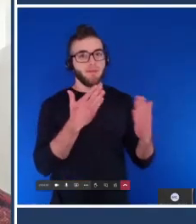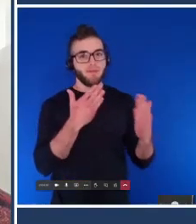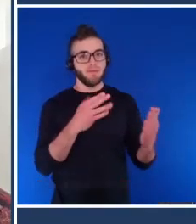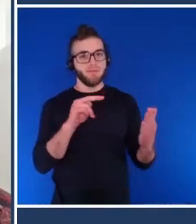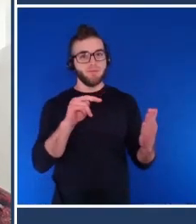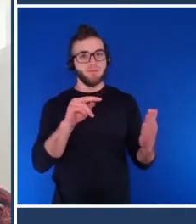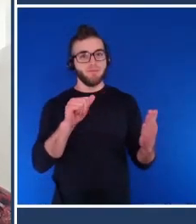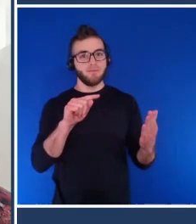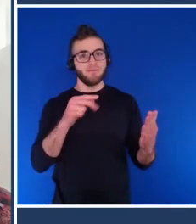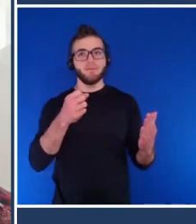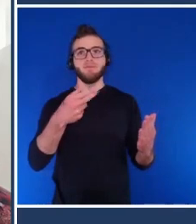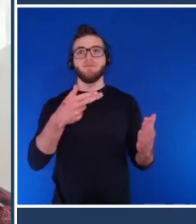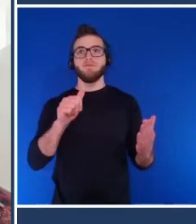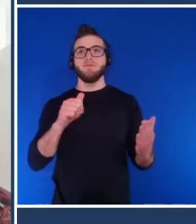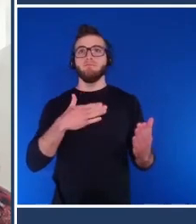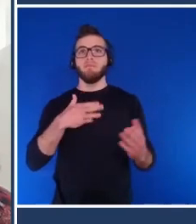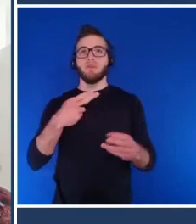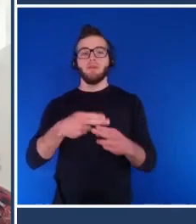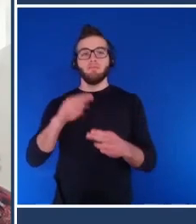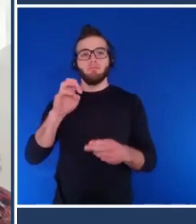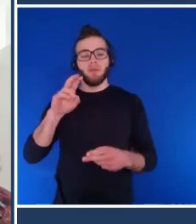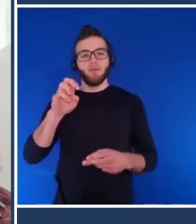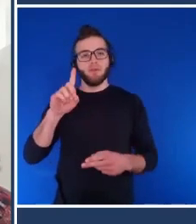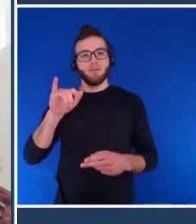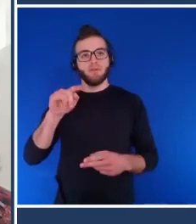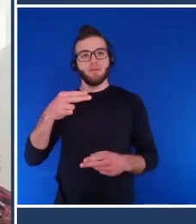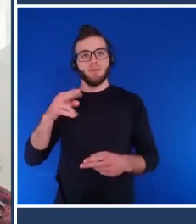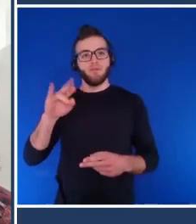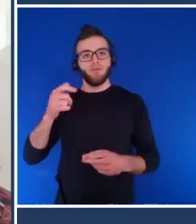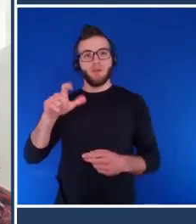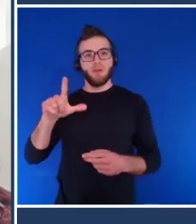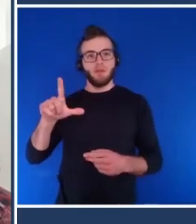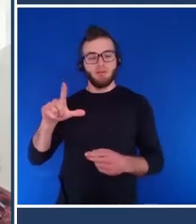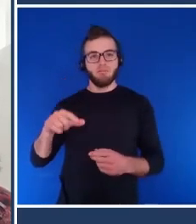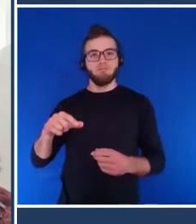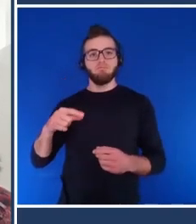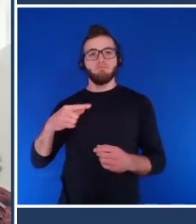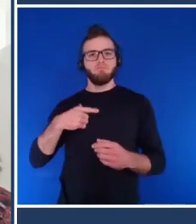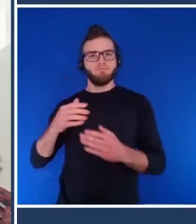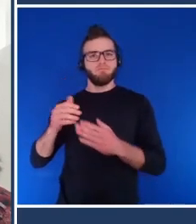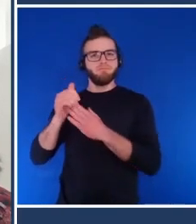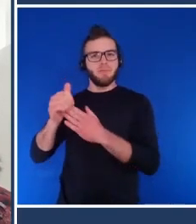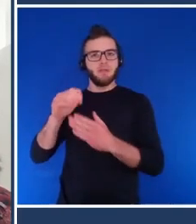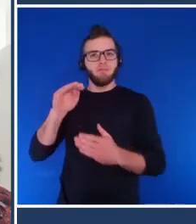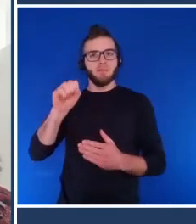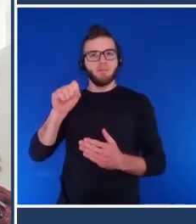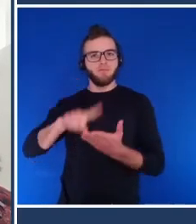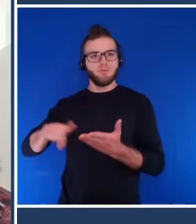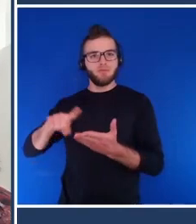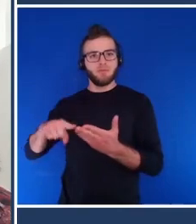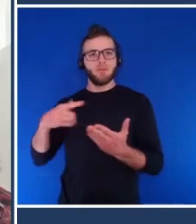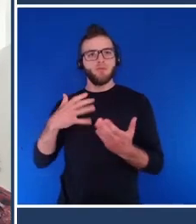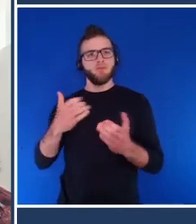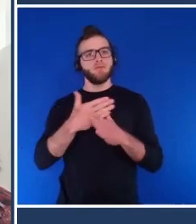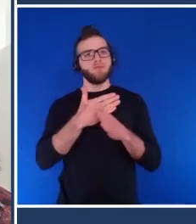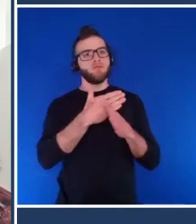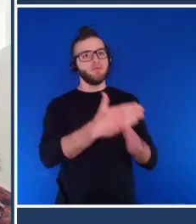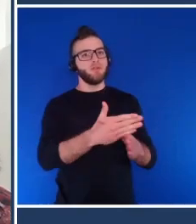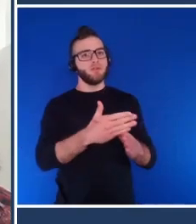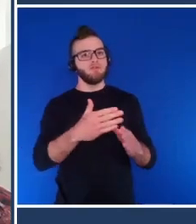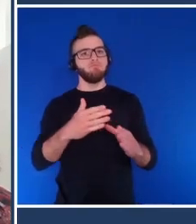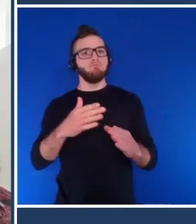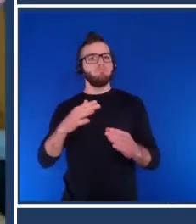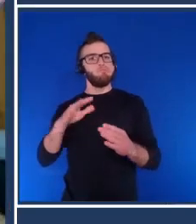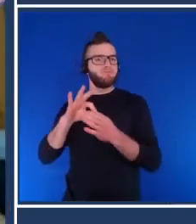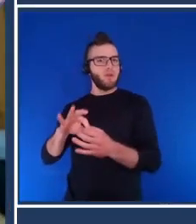Microsoft's Research Division. And I wanted to share an update on activities within Microsoft Research related to the topic of disability